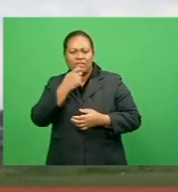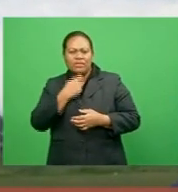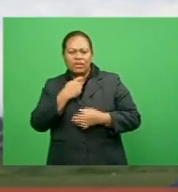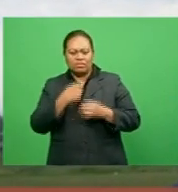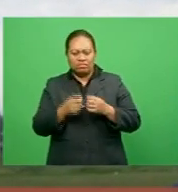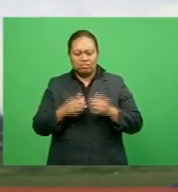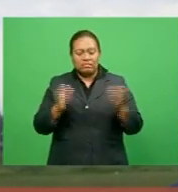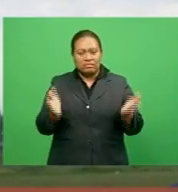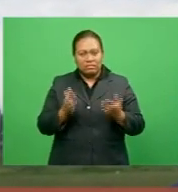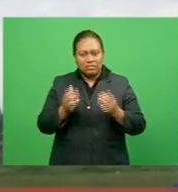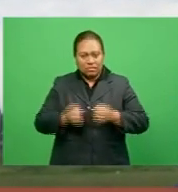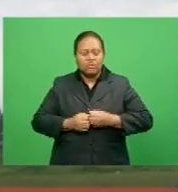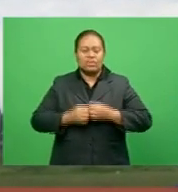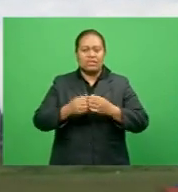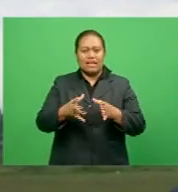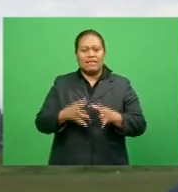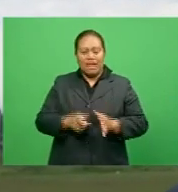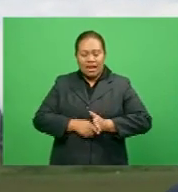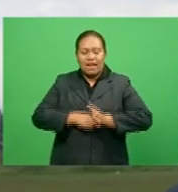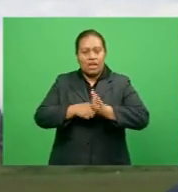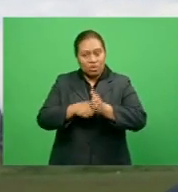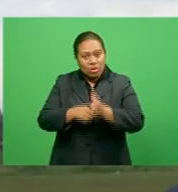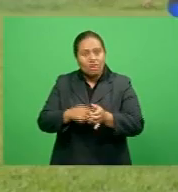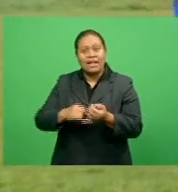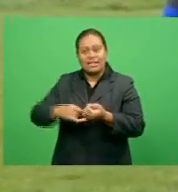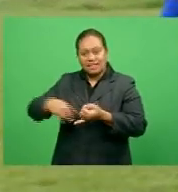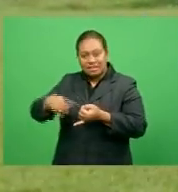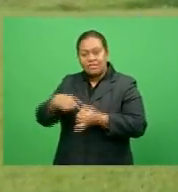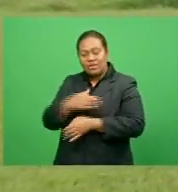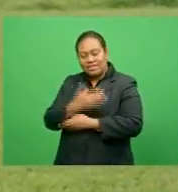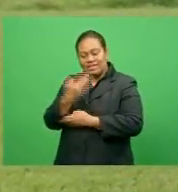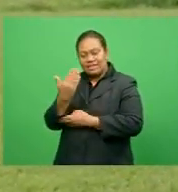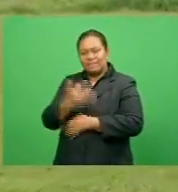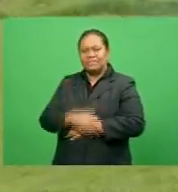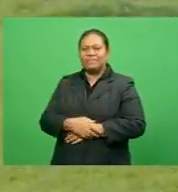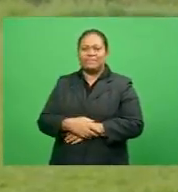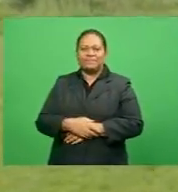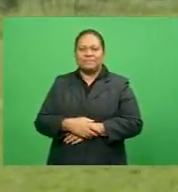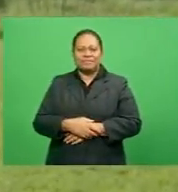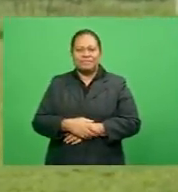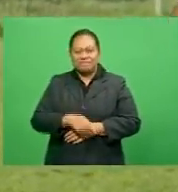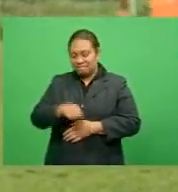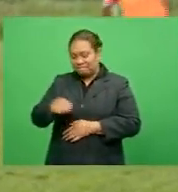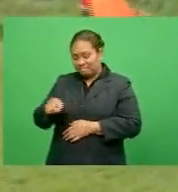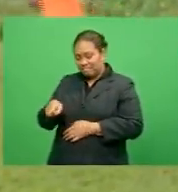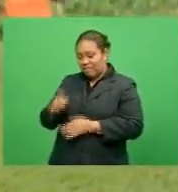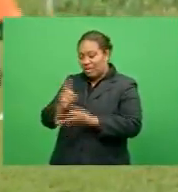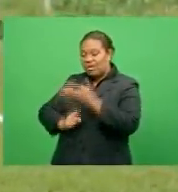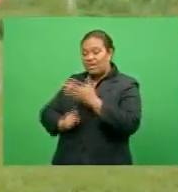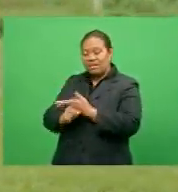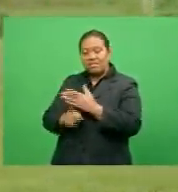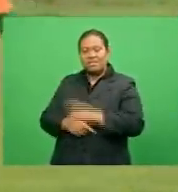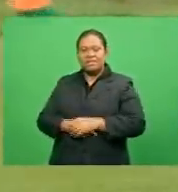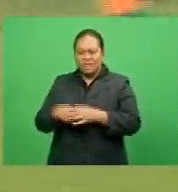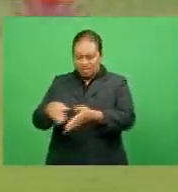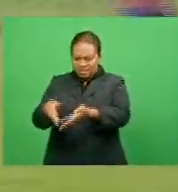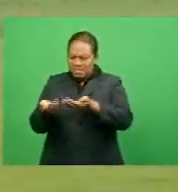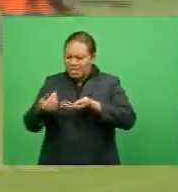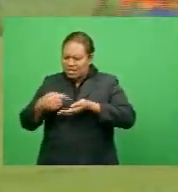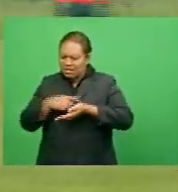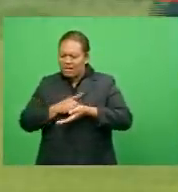beginning we have Flotaka, and then we have SUVA on the second day. So that on its own brings a